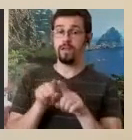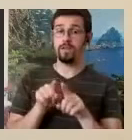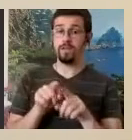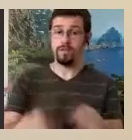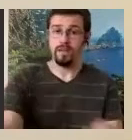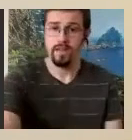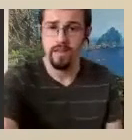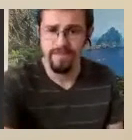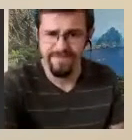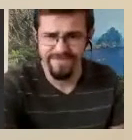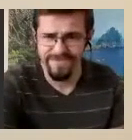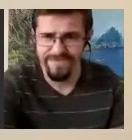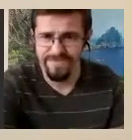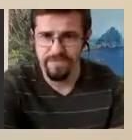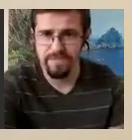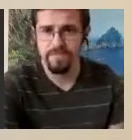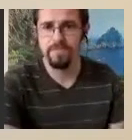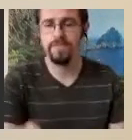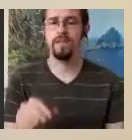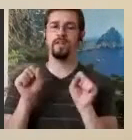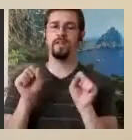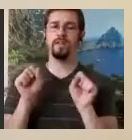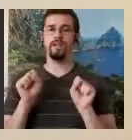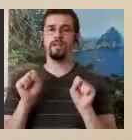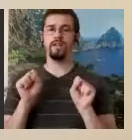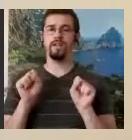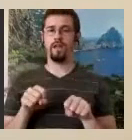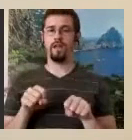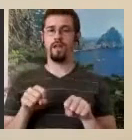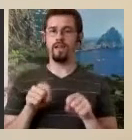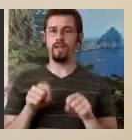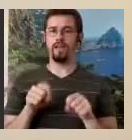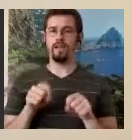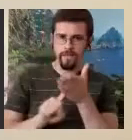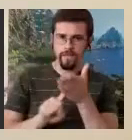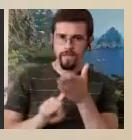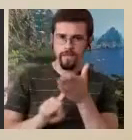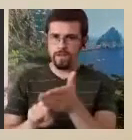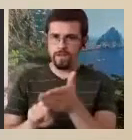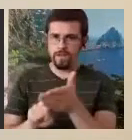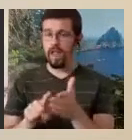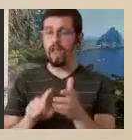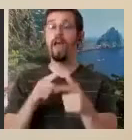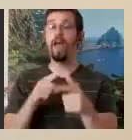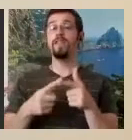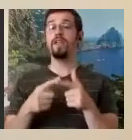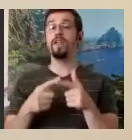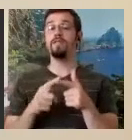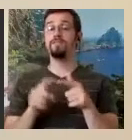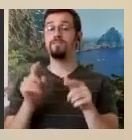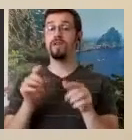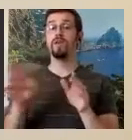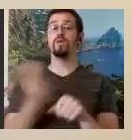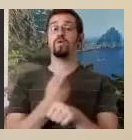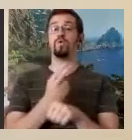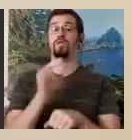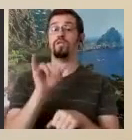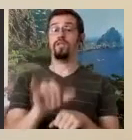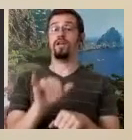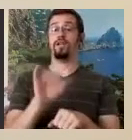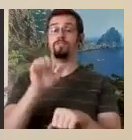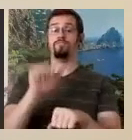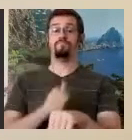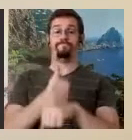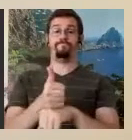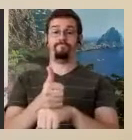if you had to investigate ASL in the same way, and then you could use that to then establish ASL, the